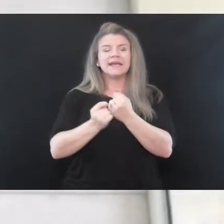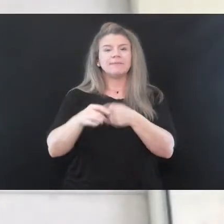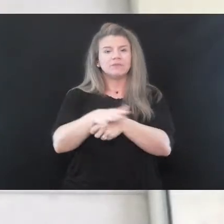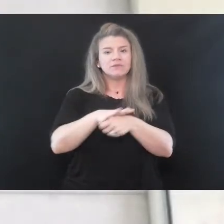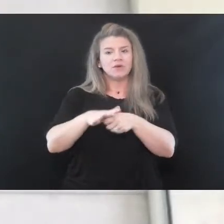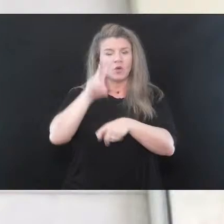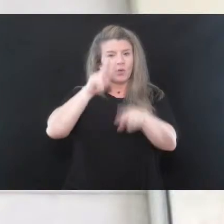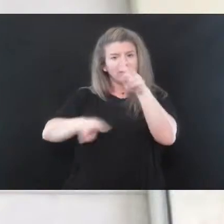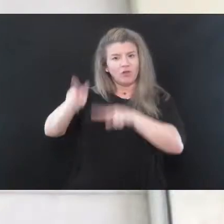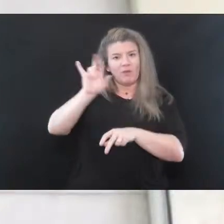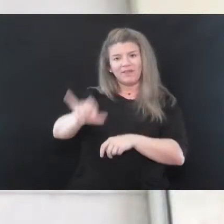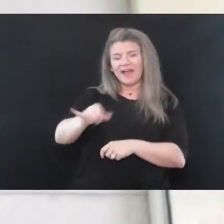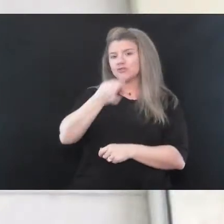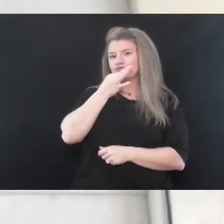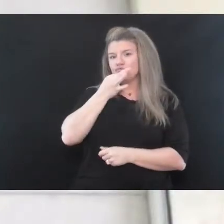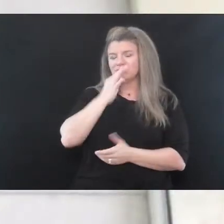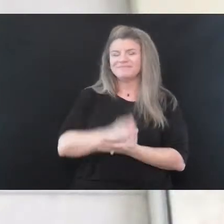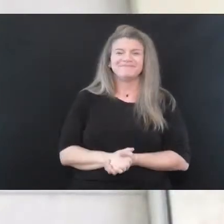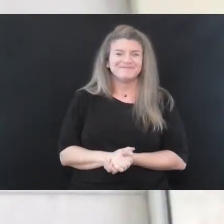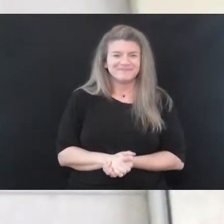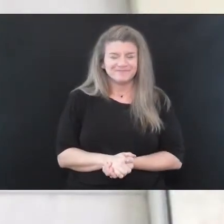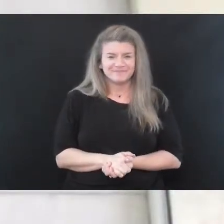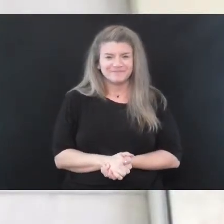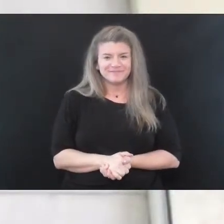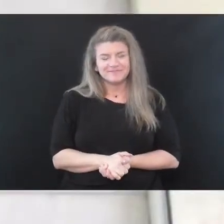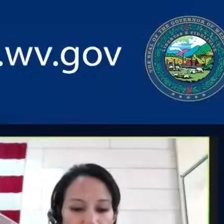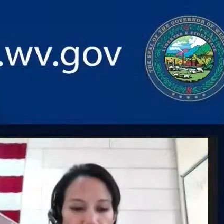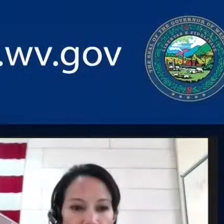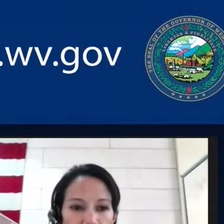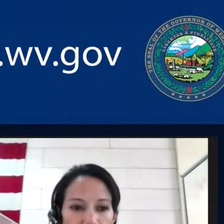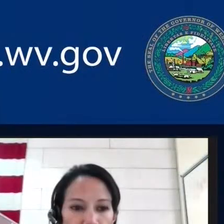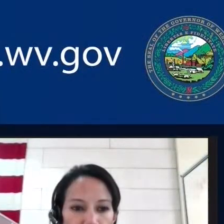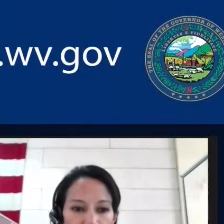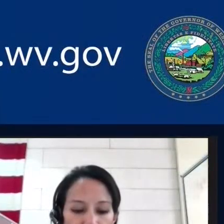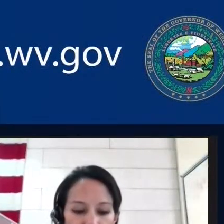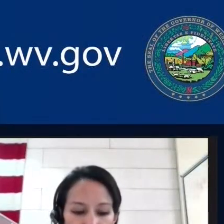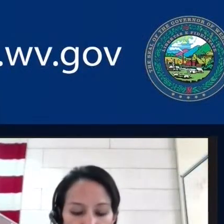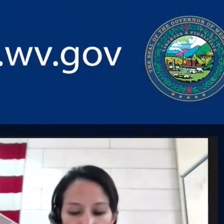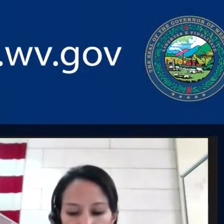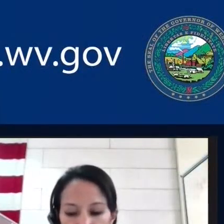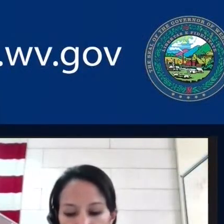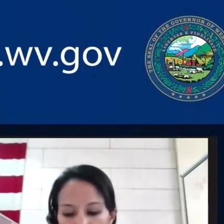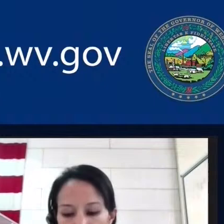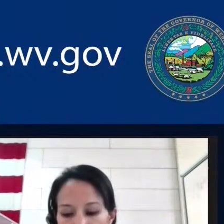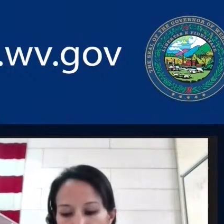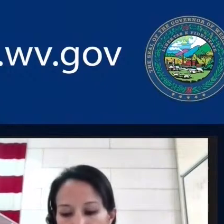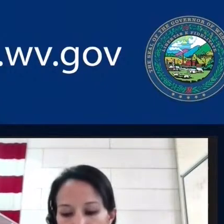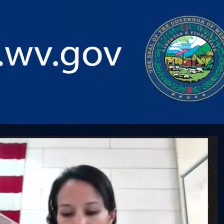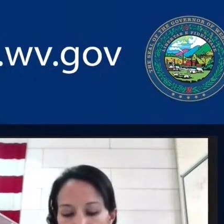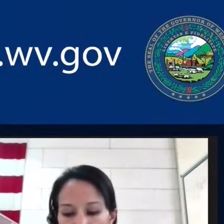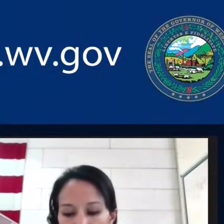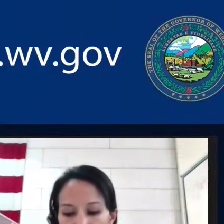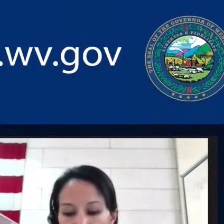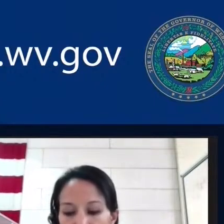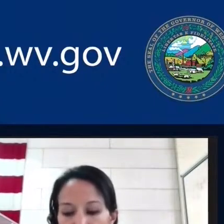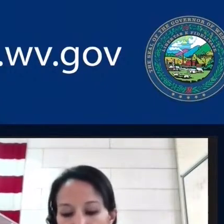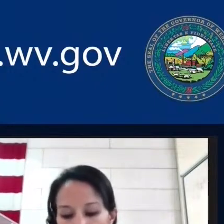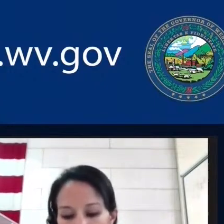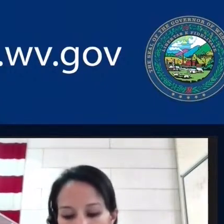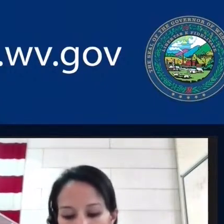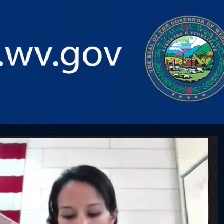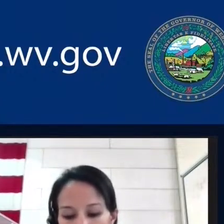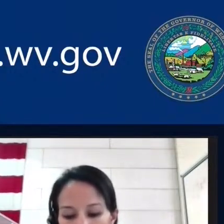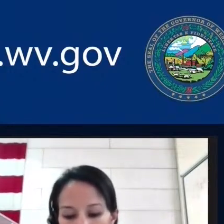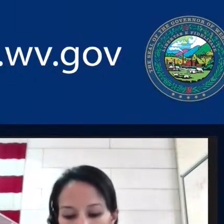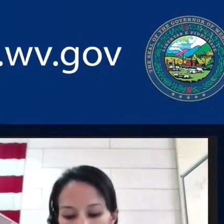brief update for that. Thanks, Jordan. Thanks, Dr. Amjad. Secretary Bill Crouch from the DHHR is also joining us and is available for questions.